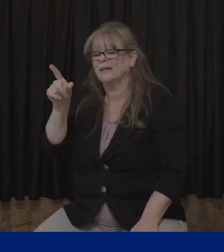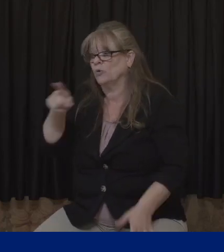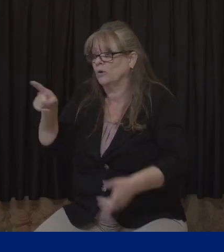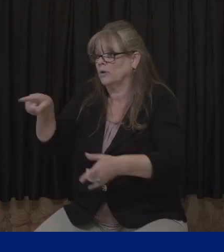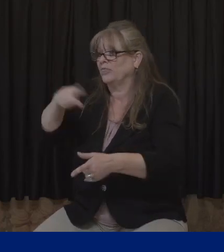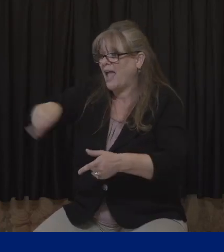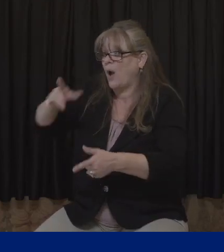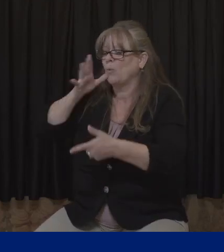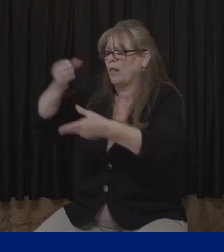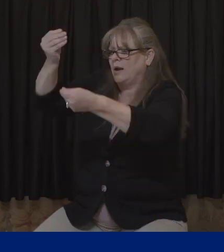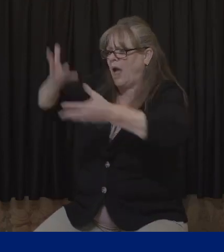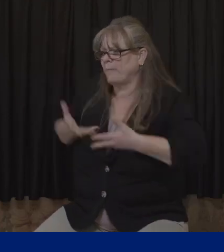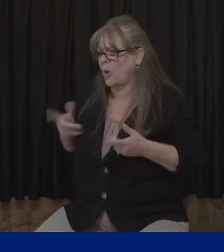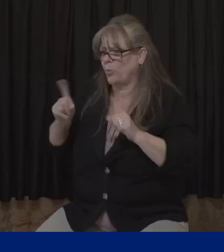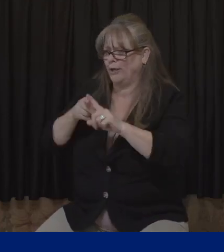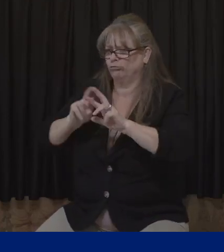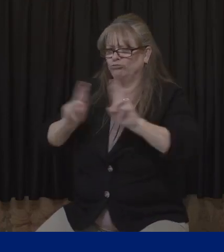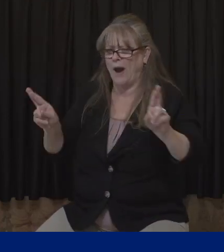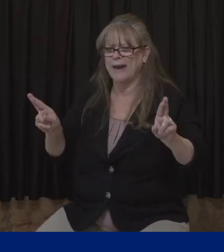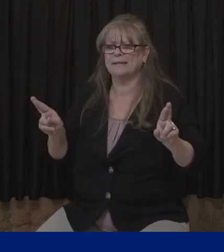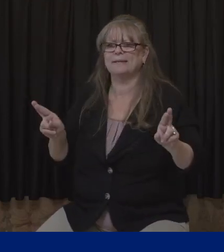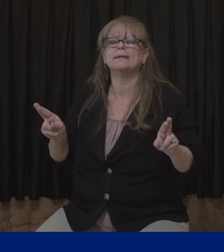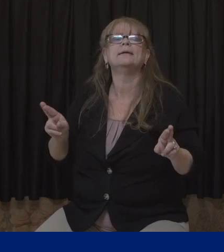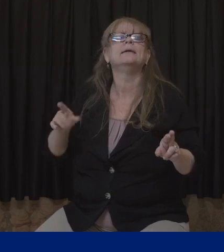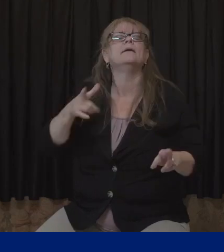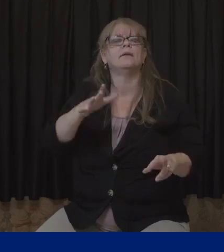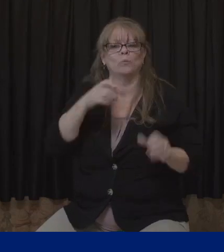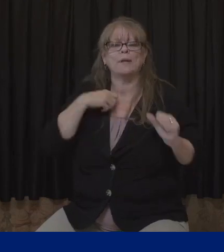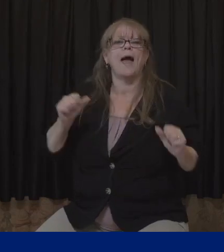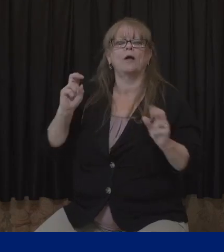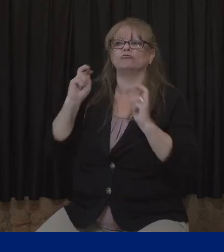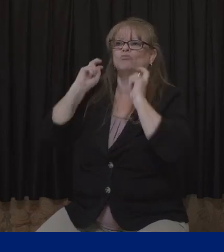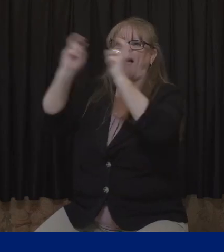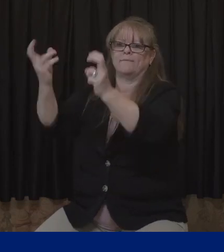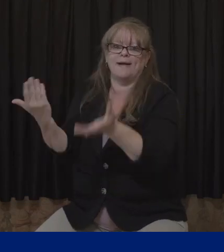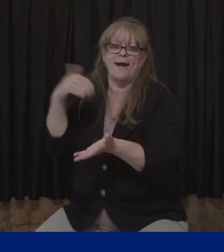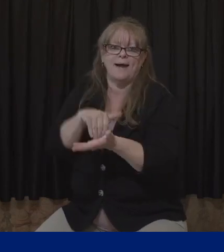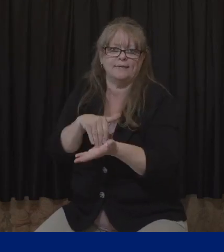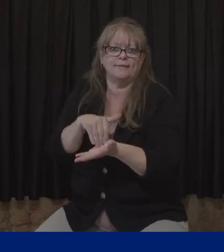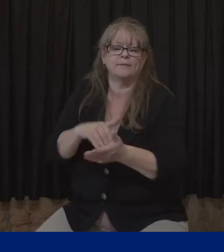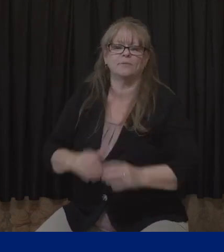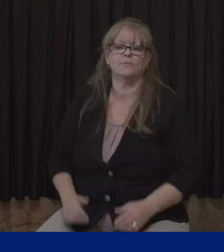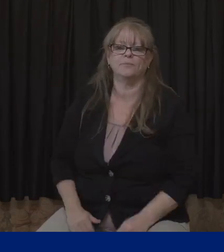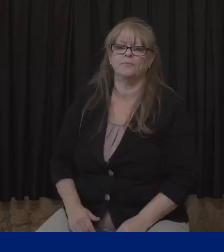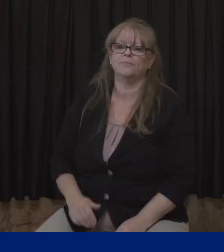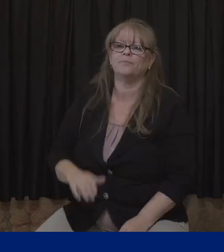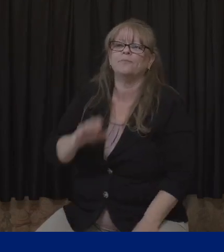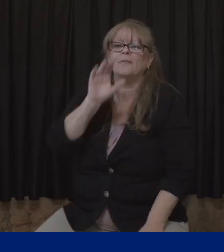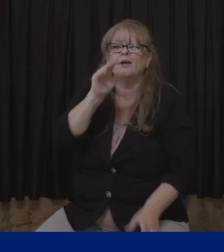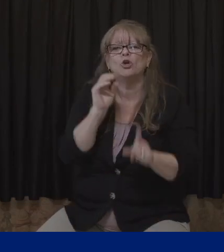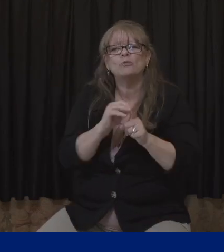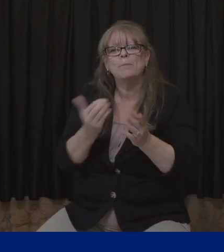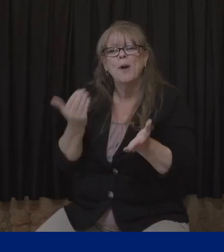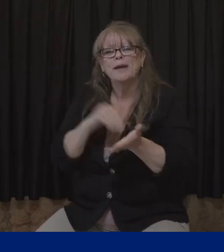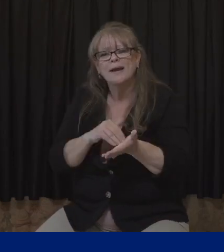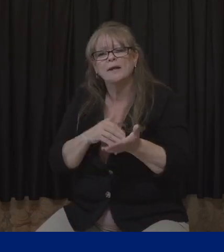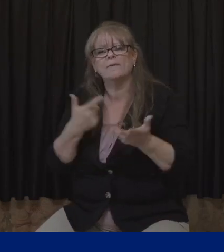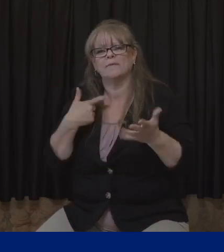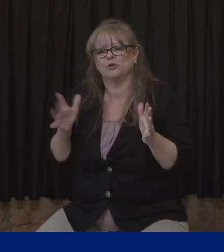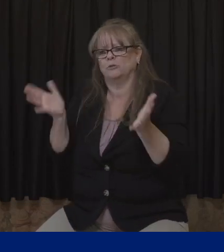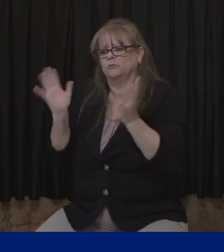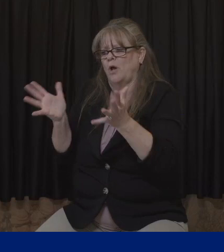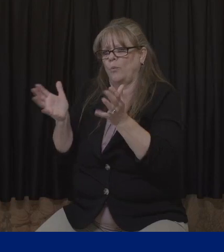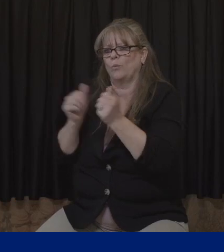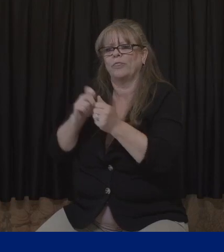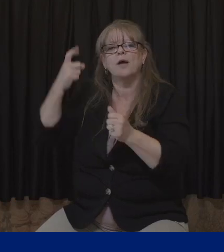our states. I talk to our neighboring states on a regular basis, governors of Wyoming, of Kansas, of